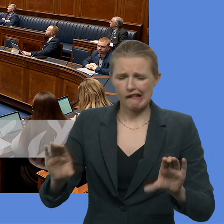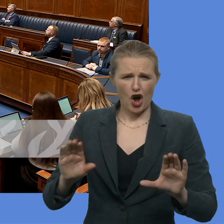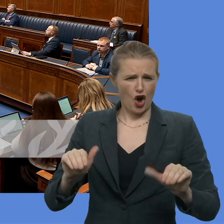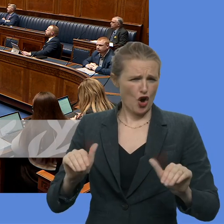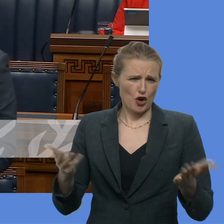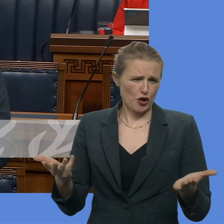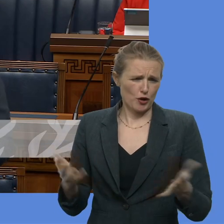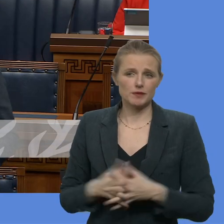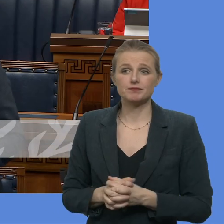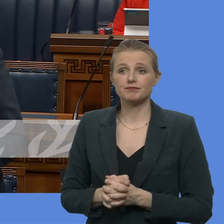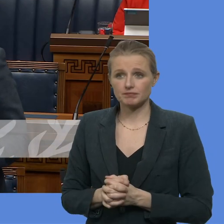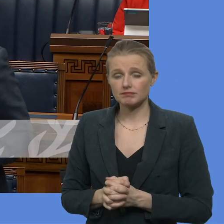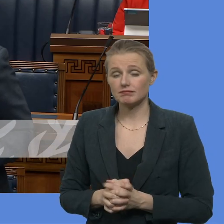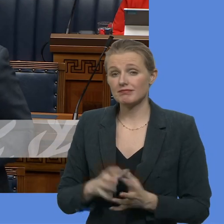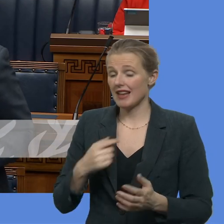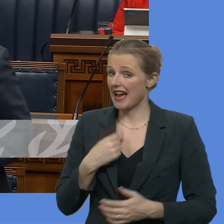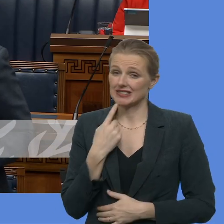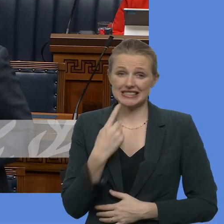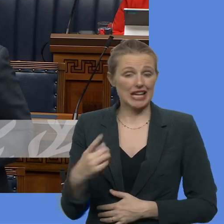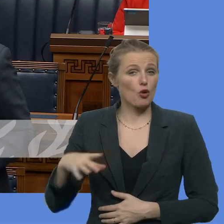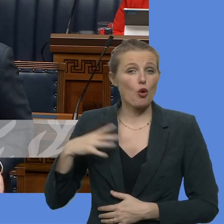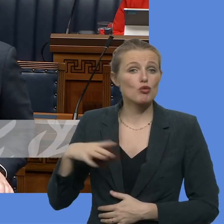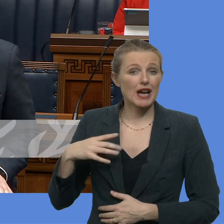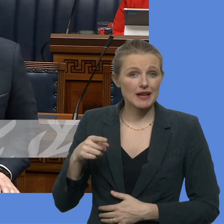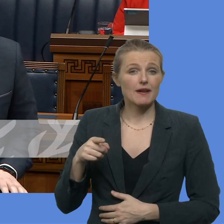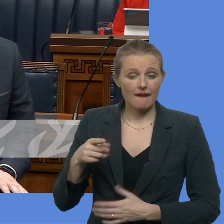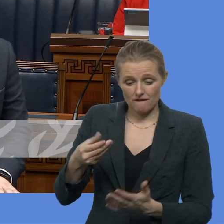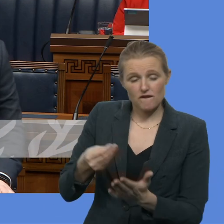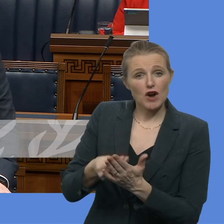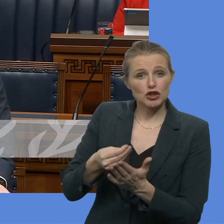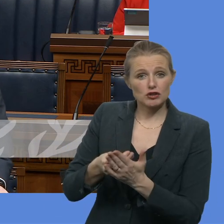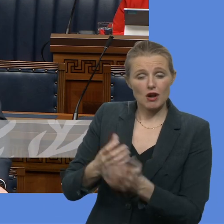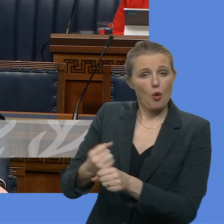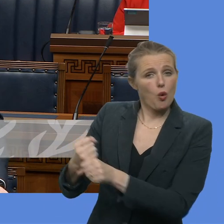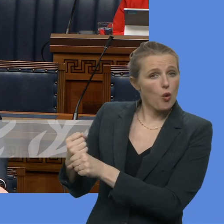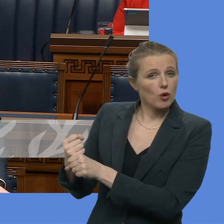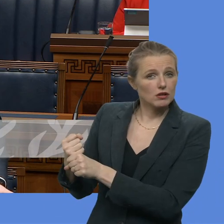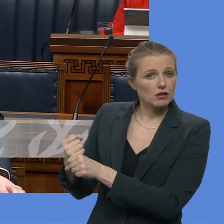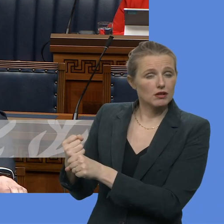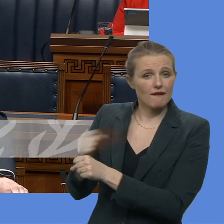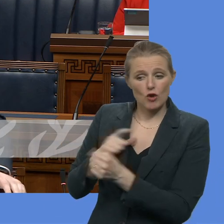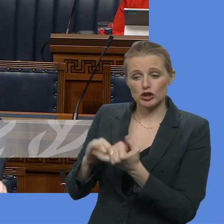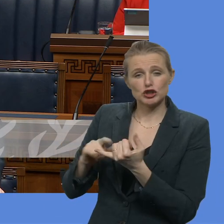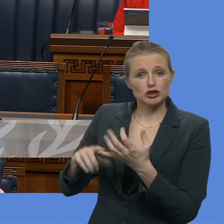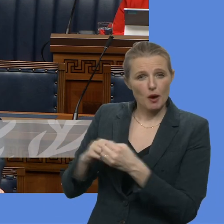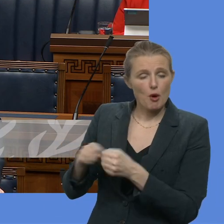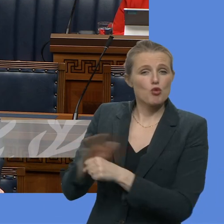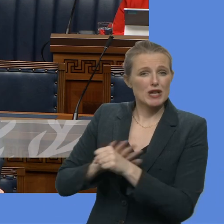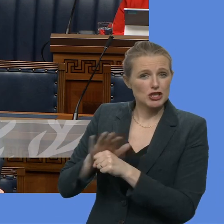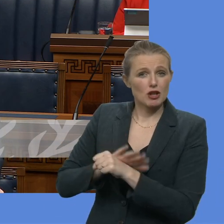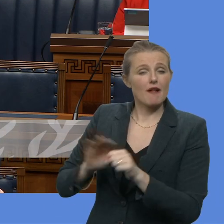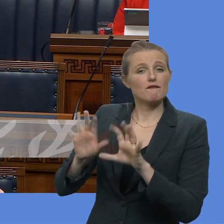Mr. Speaker, I've been on record saying that the funds that were set aside for the sub-regional football